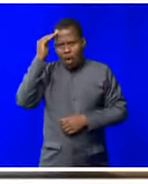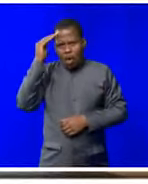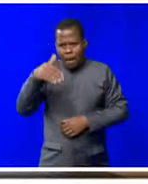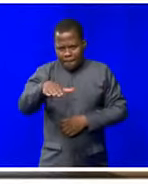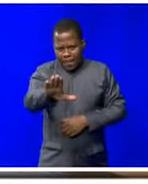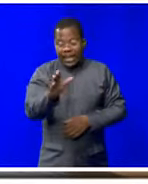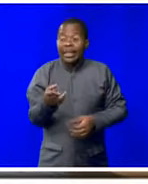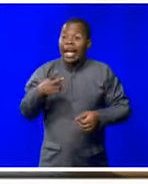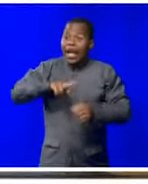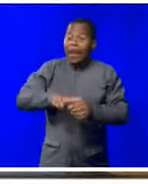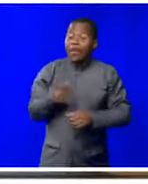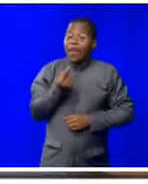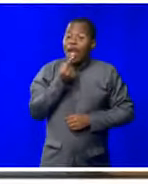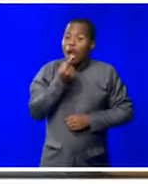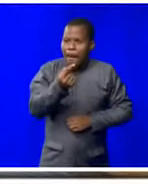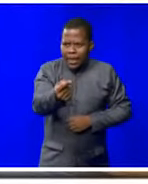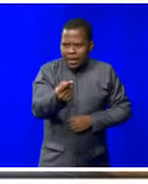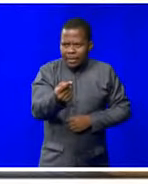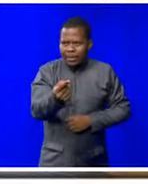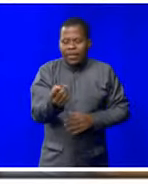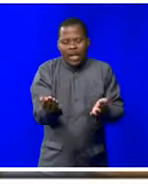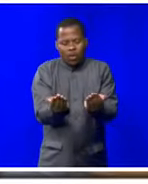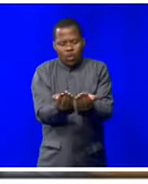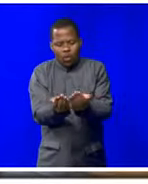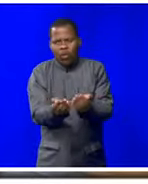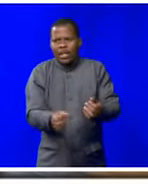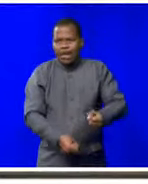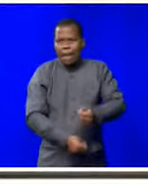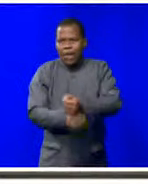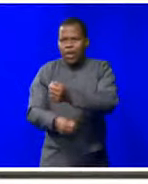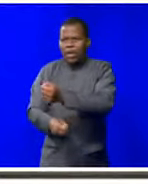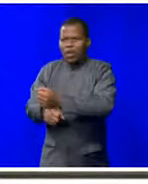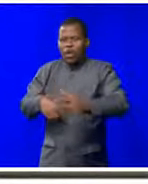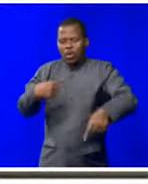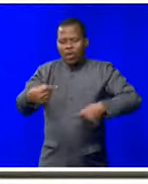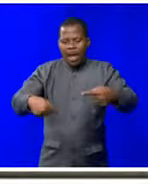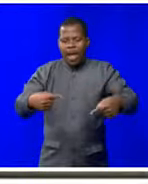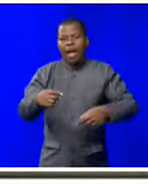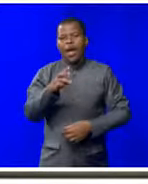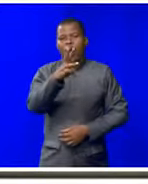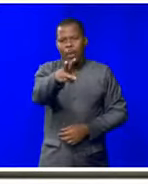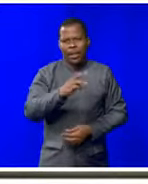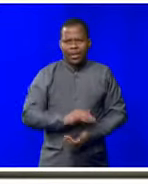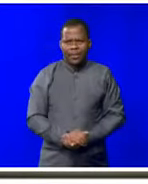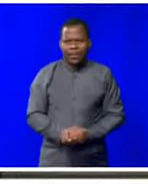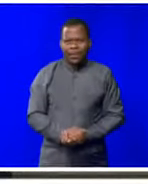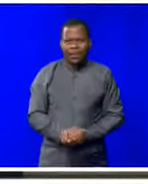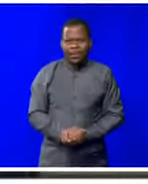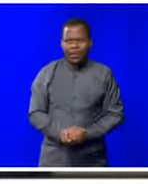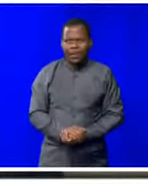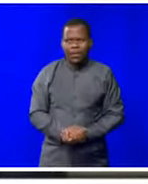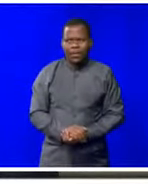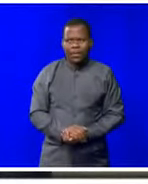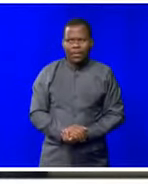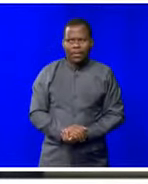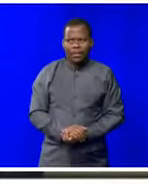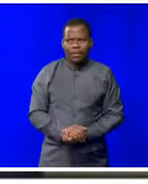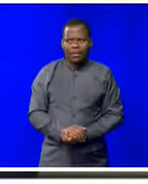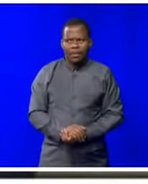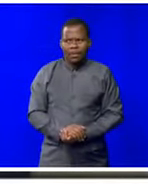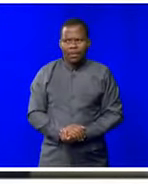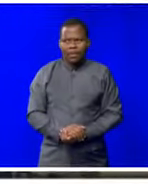They say they will continue supporting the school as more support is needed. Reporting IMK and MCB, it's Mova